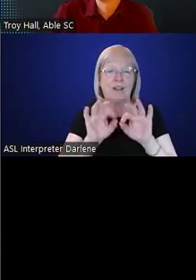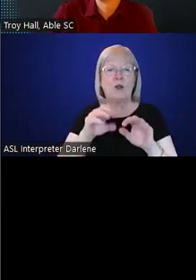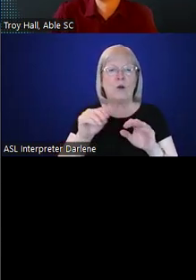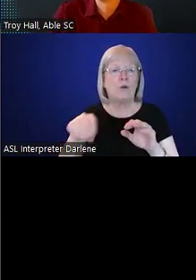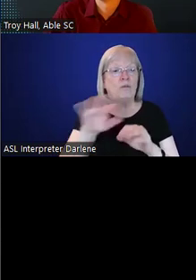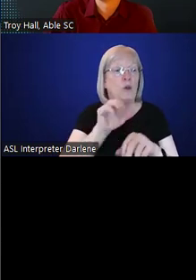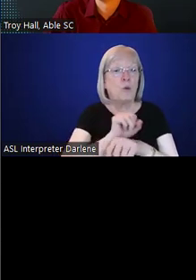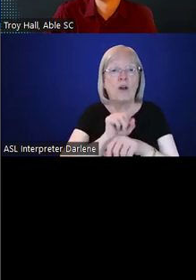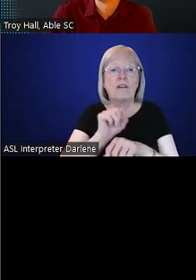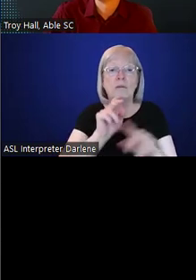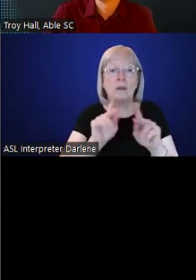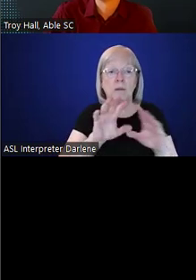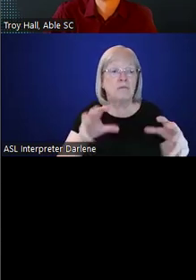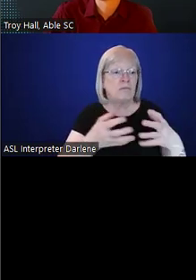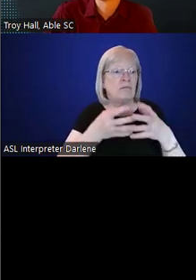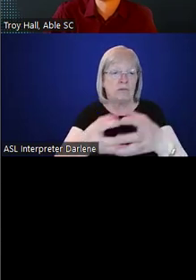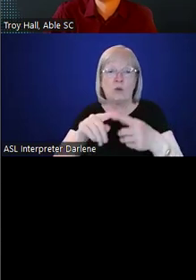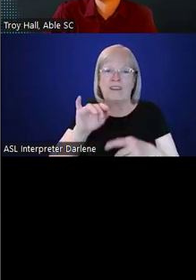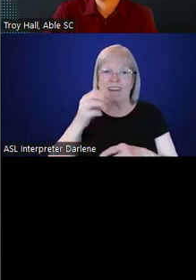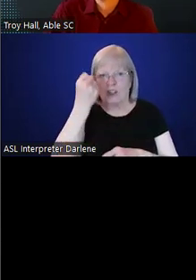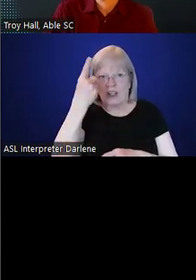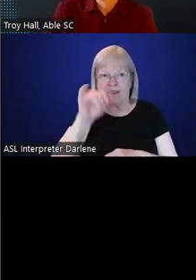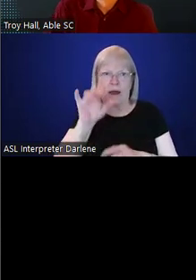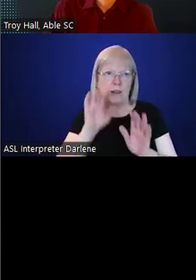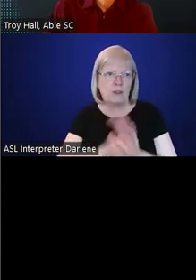paradigm. Okay.